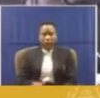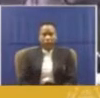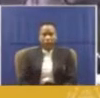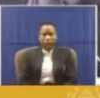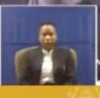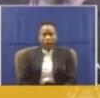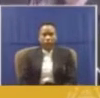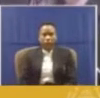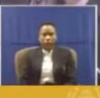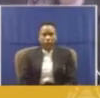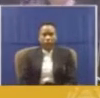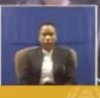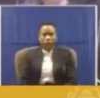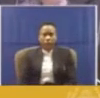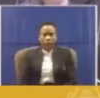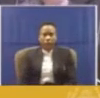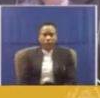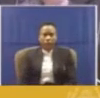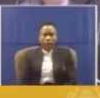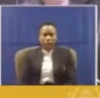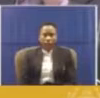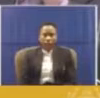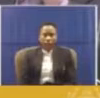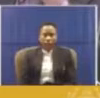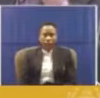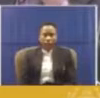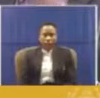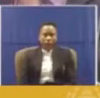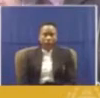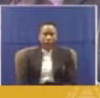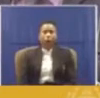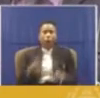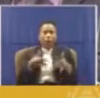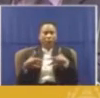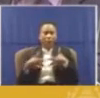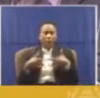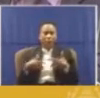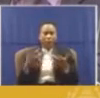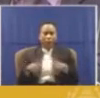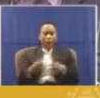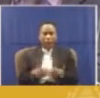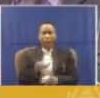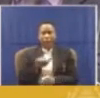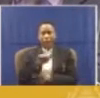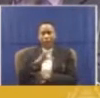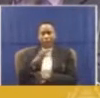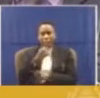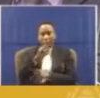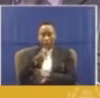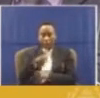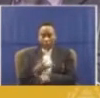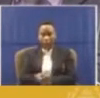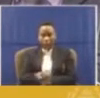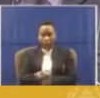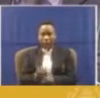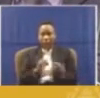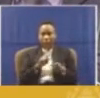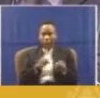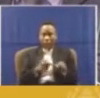The ACDP is extremely concerned about the current state of criminality in our country.